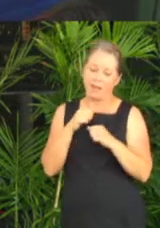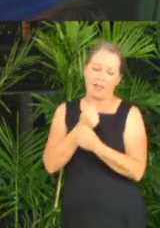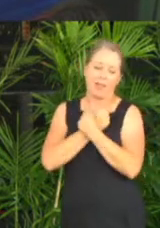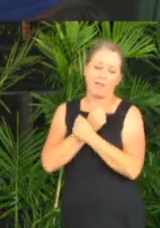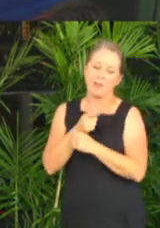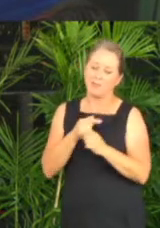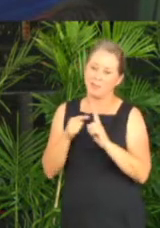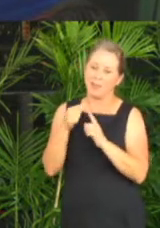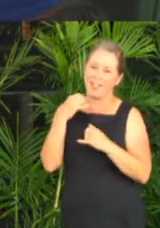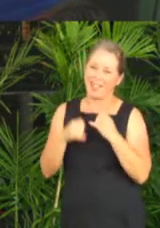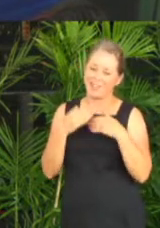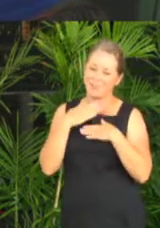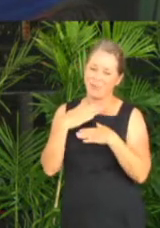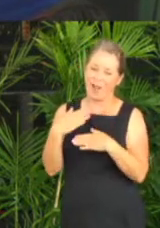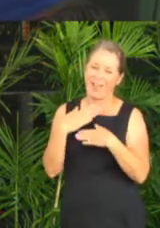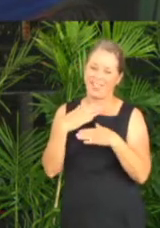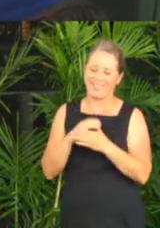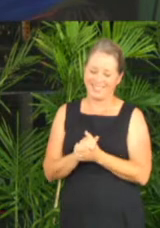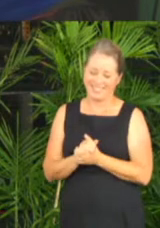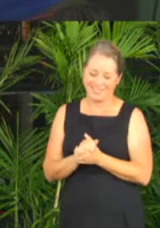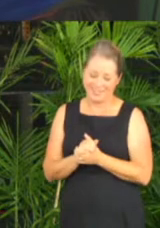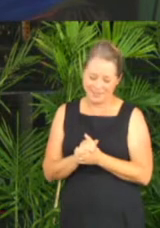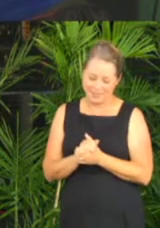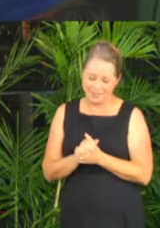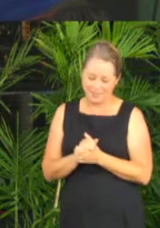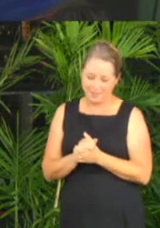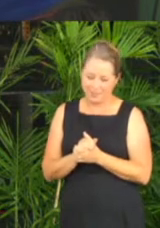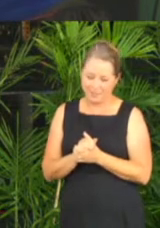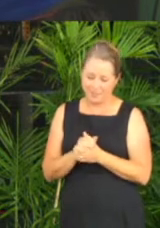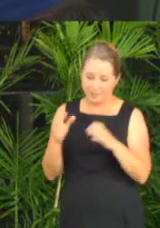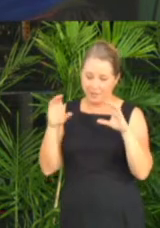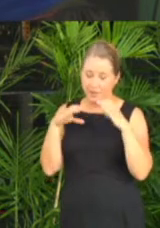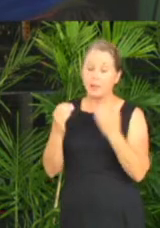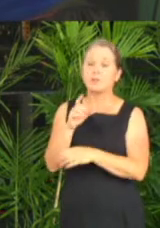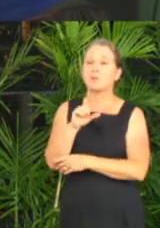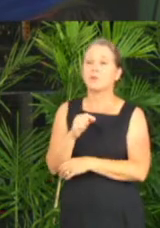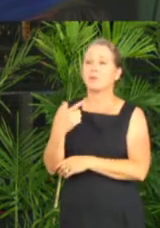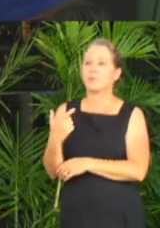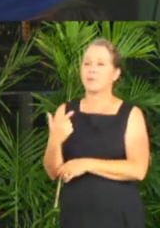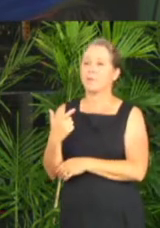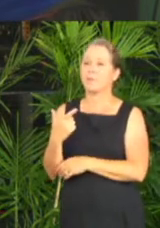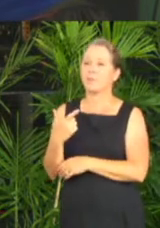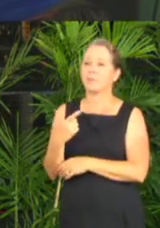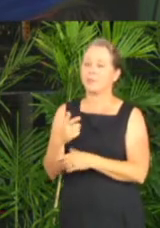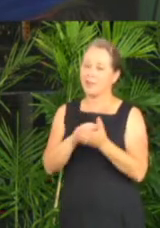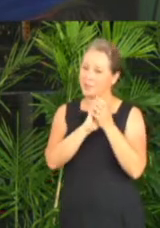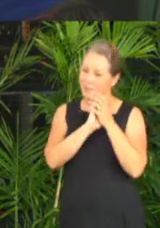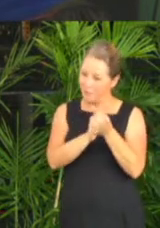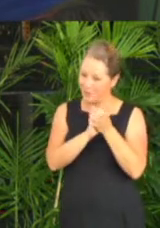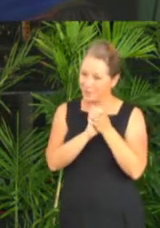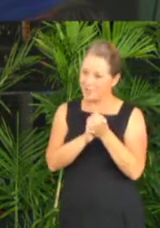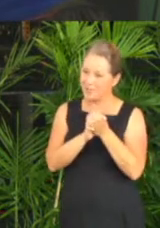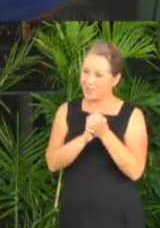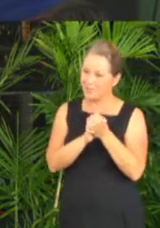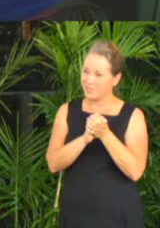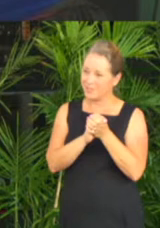last breath. Class of 2021, congratulations on a very special